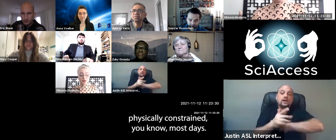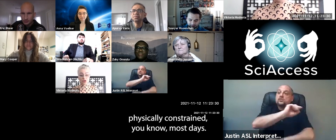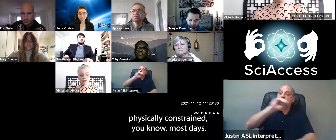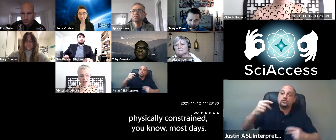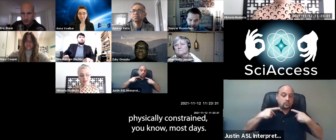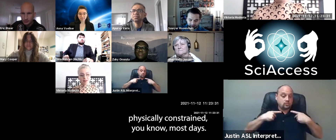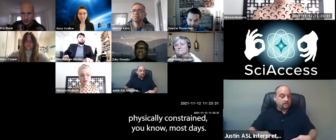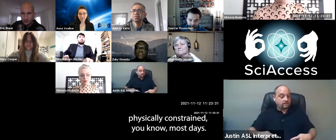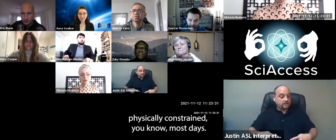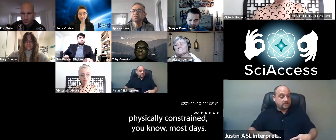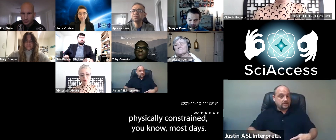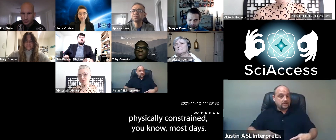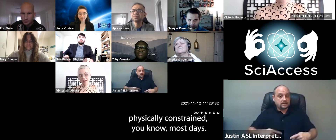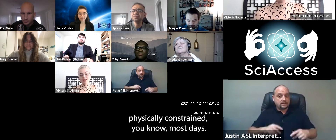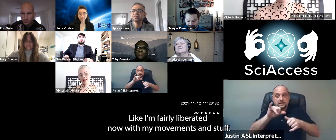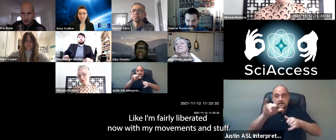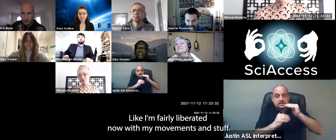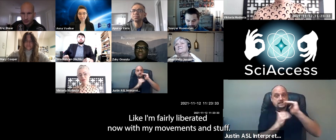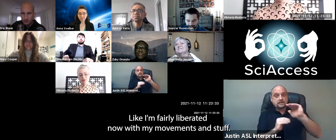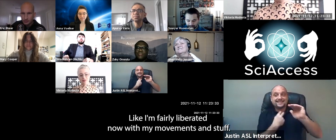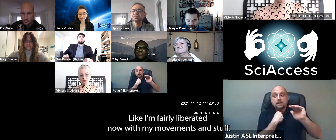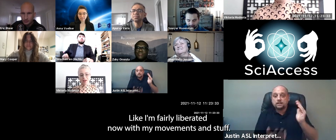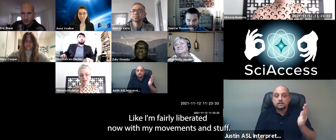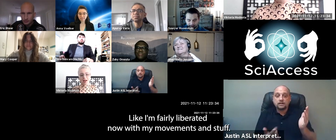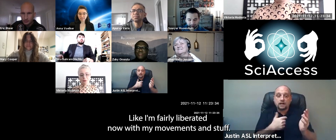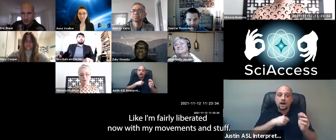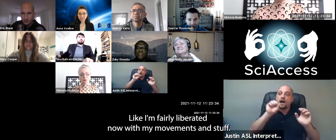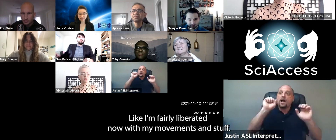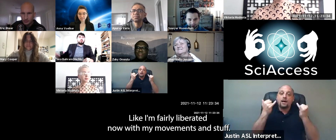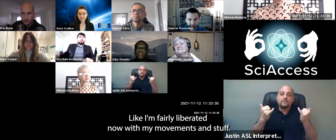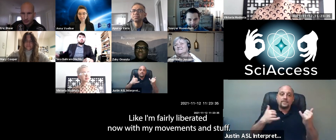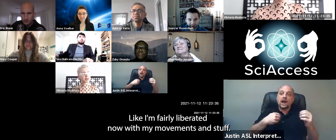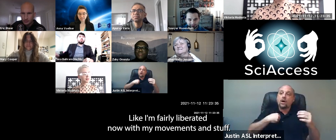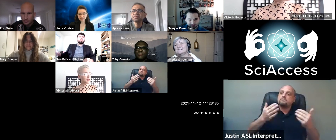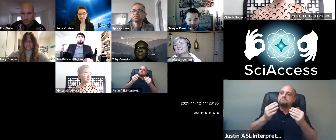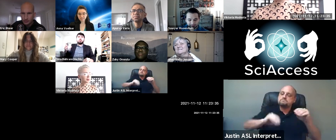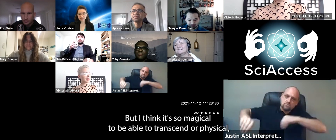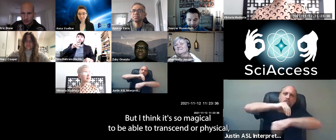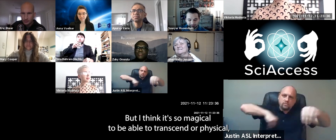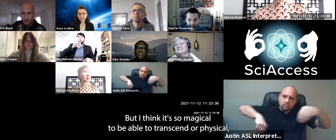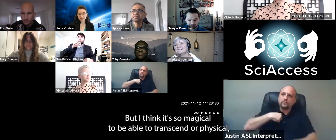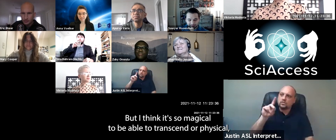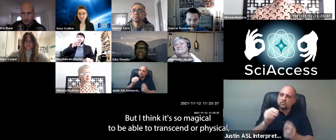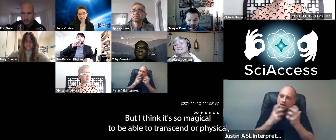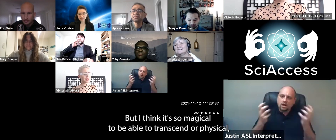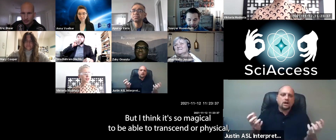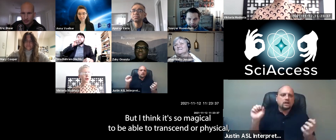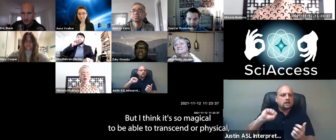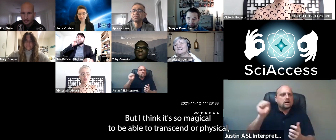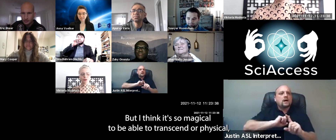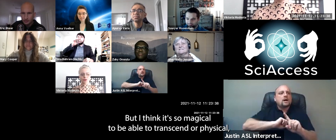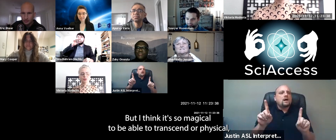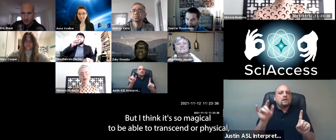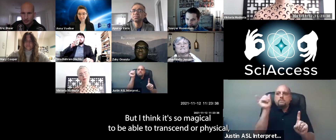physically constrained, most days. Like I'm fairly liberated now with my movements and stuff. But I think it's